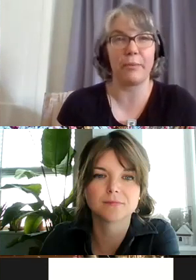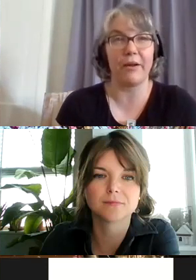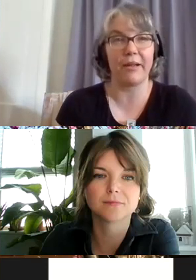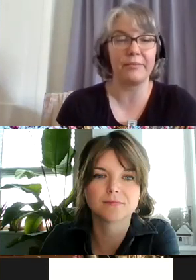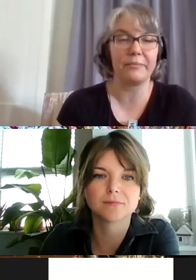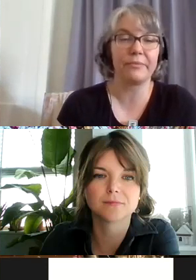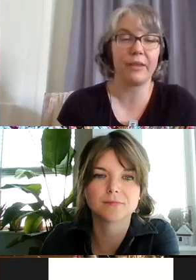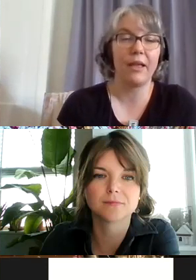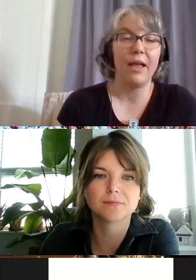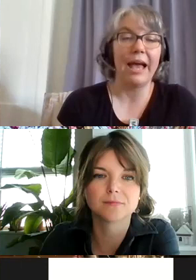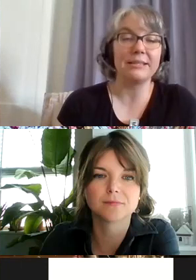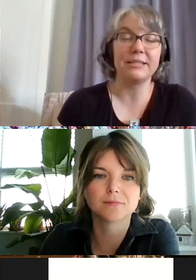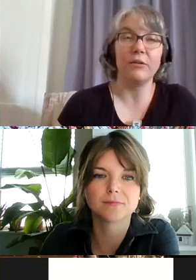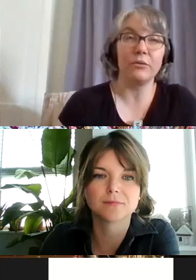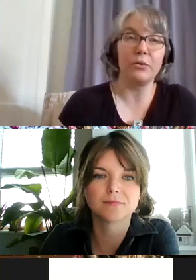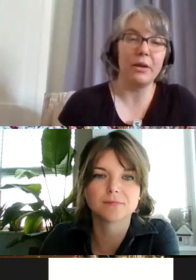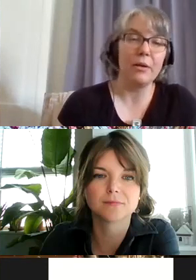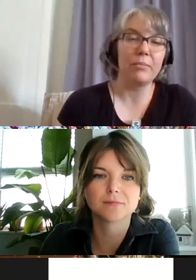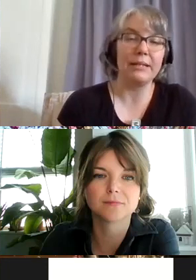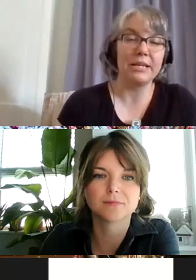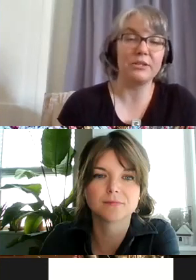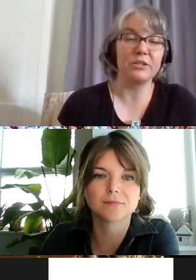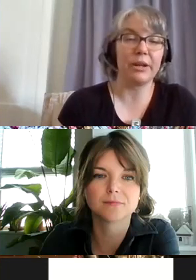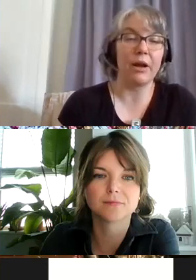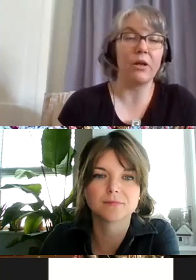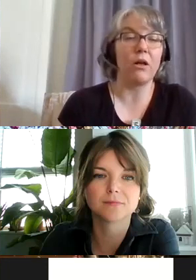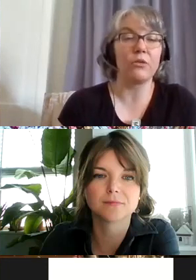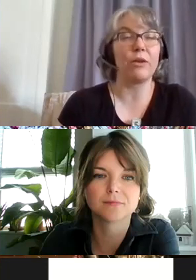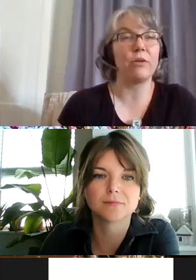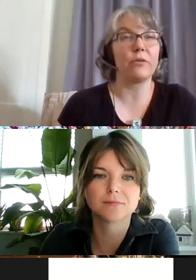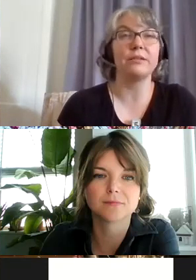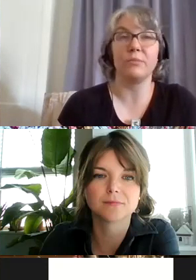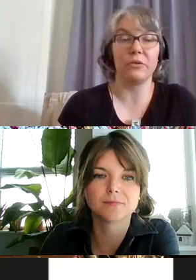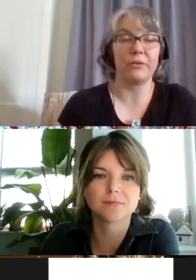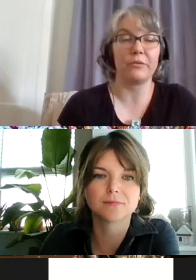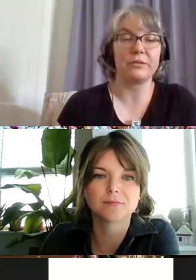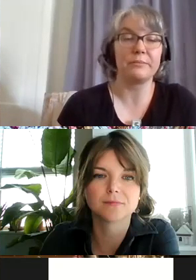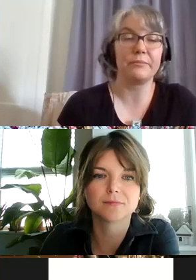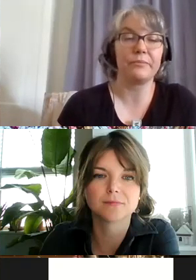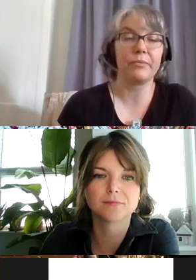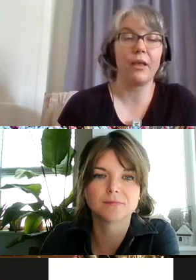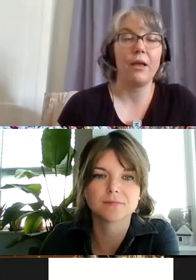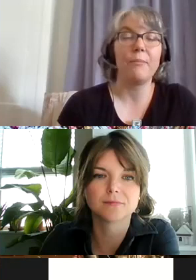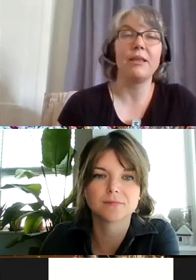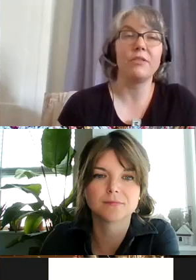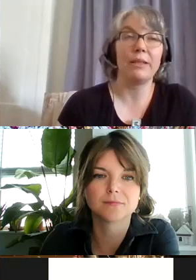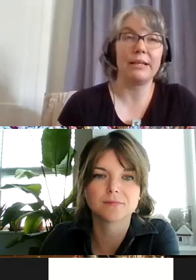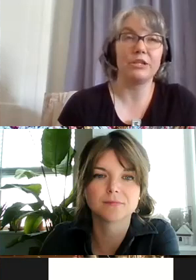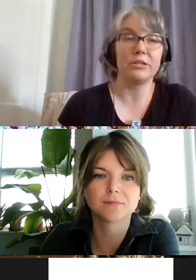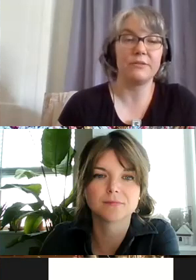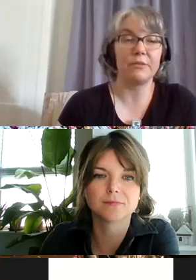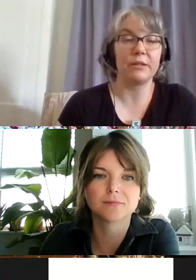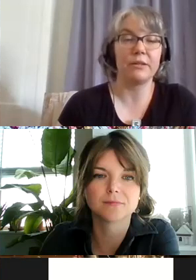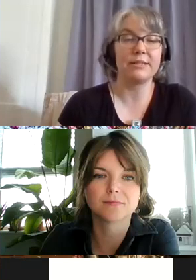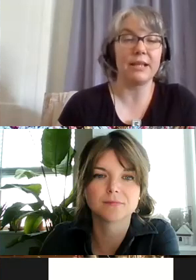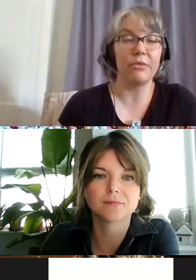in North America. As the town grew, plantations spread out along the Red River and smaller rivers. Many of the